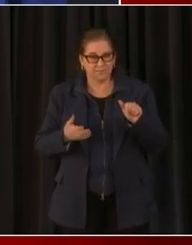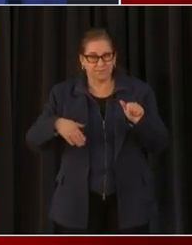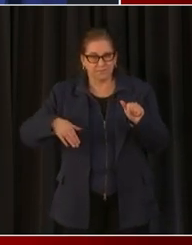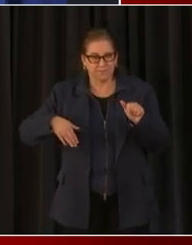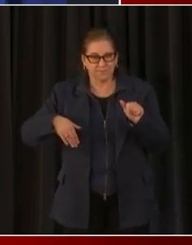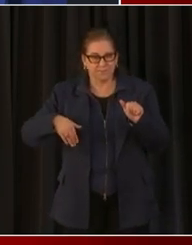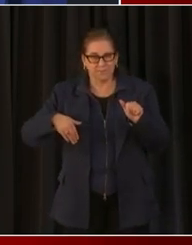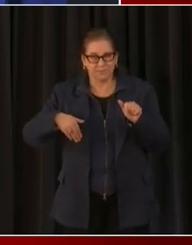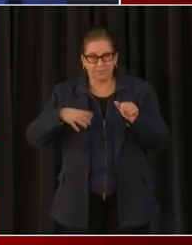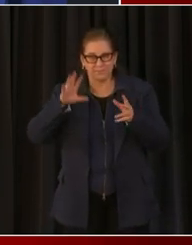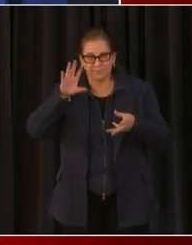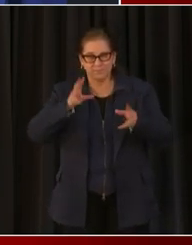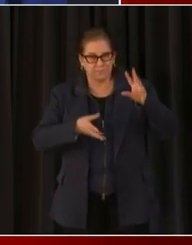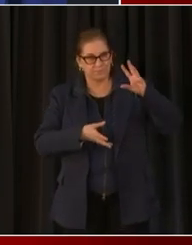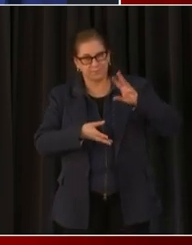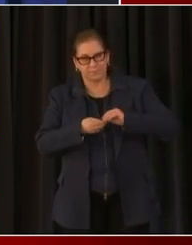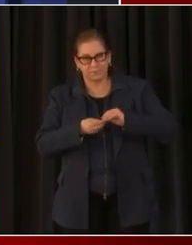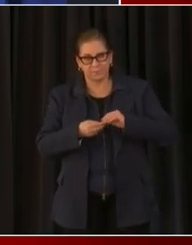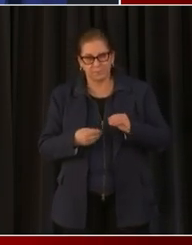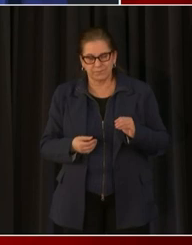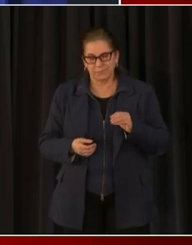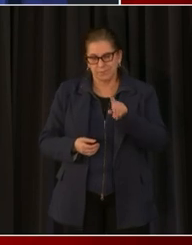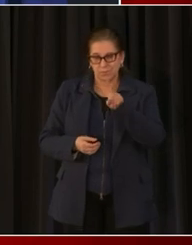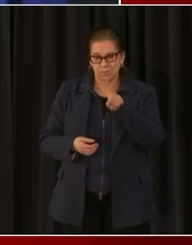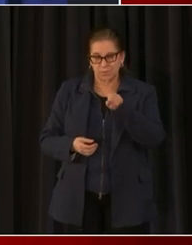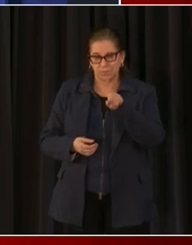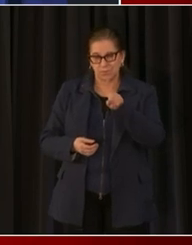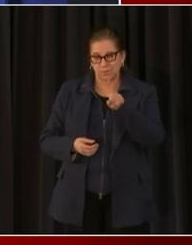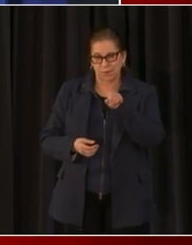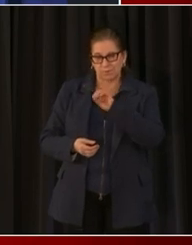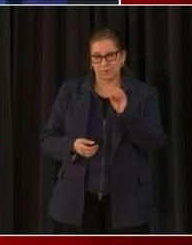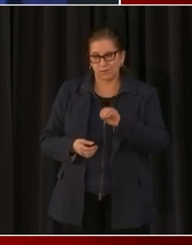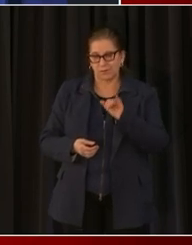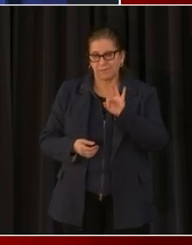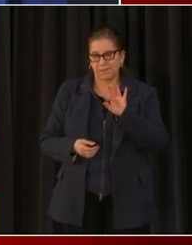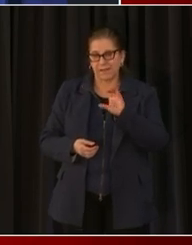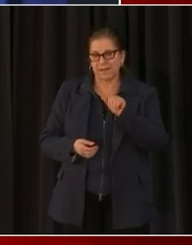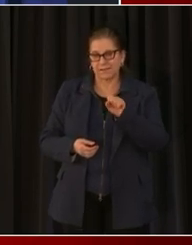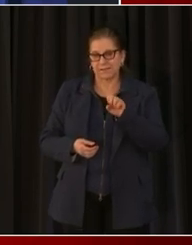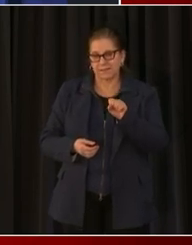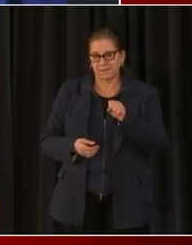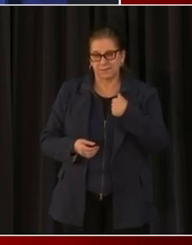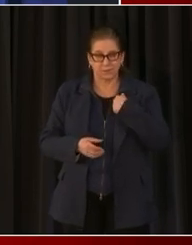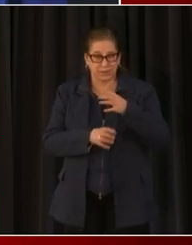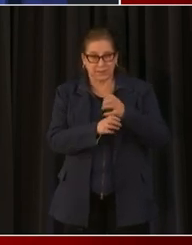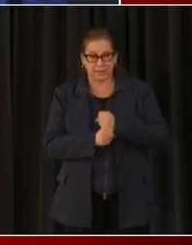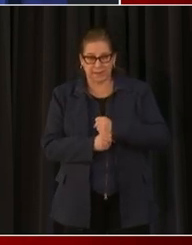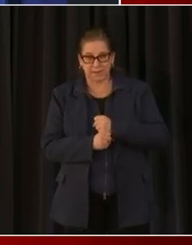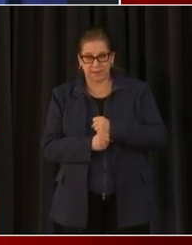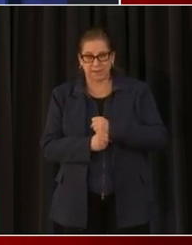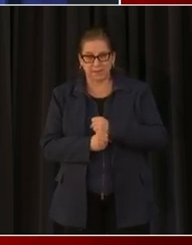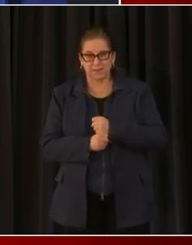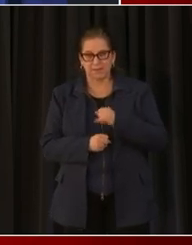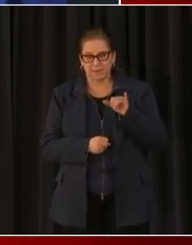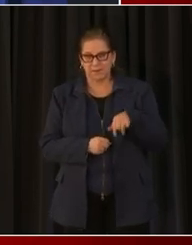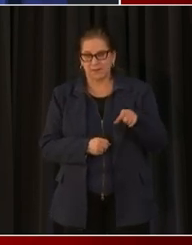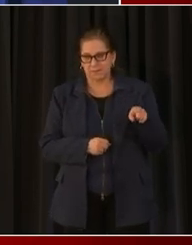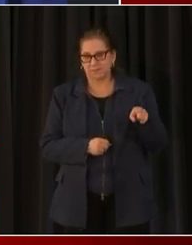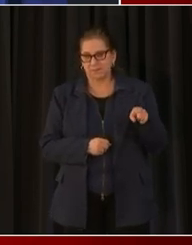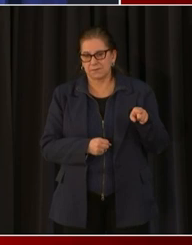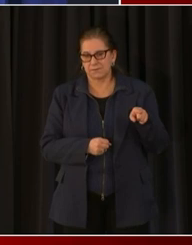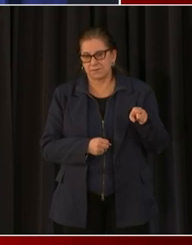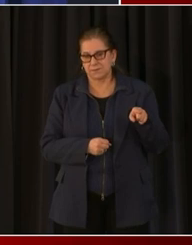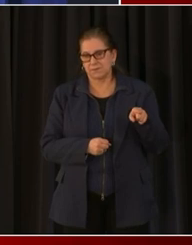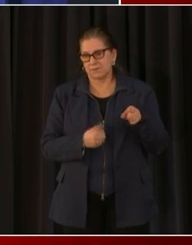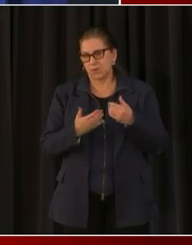to do is, out of the 1% of cases that are sequenced, we're able to tell you if